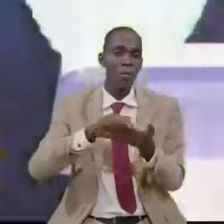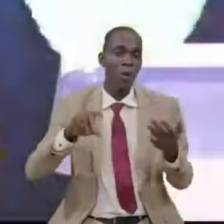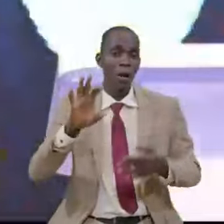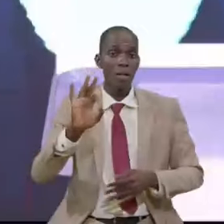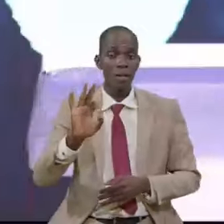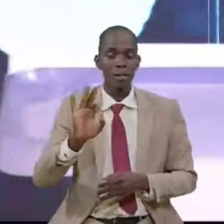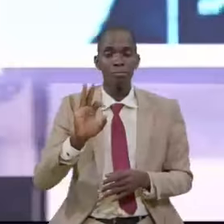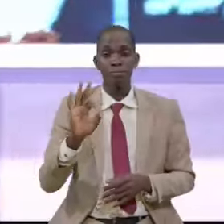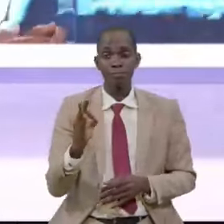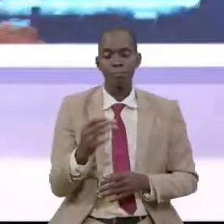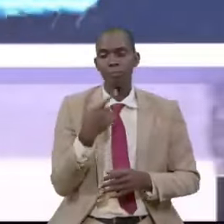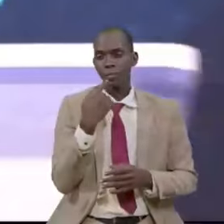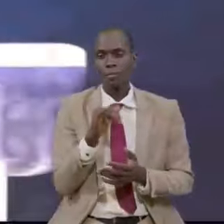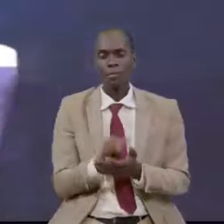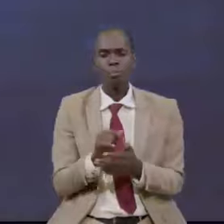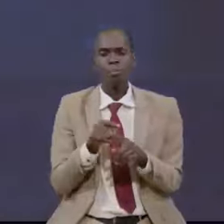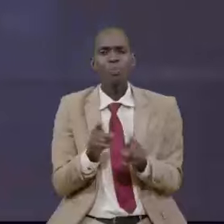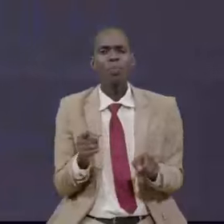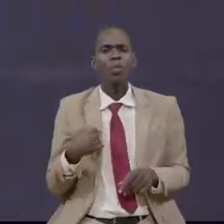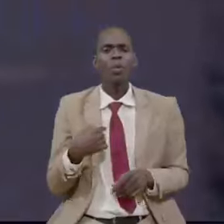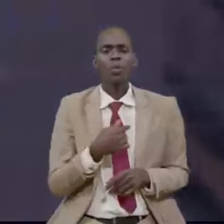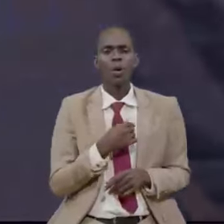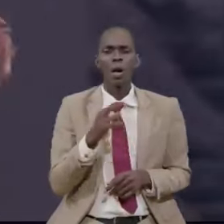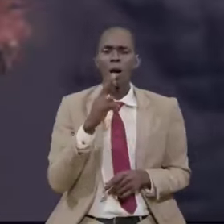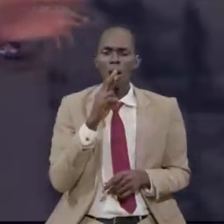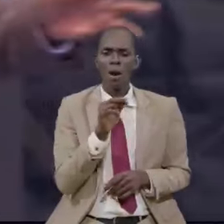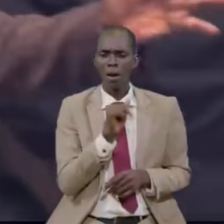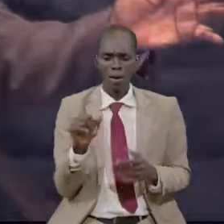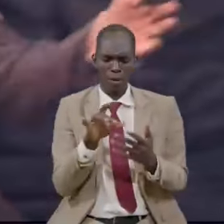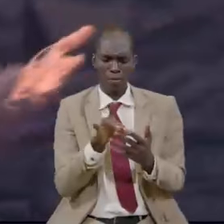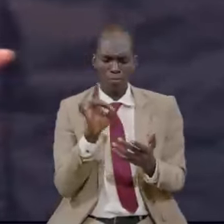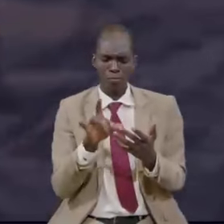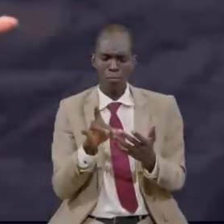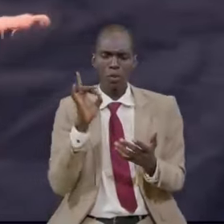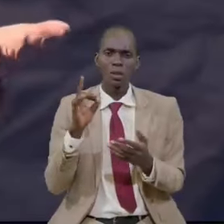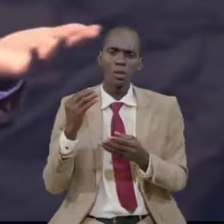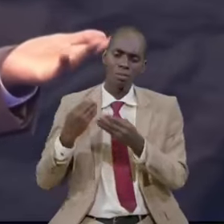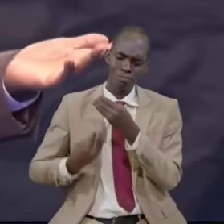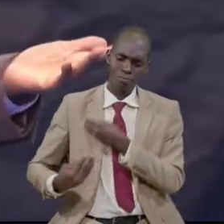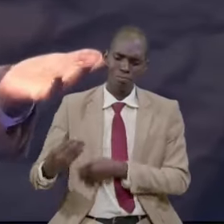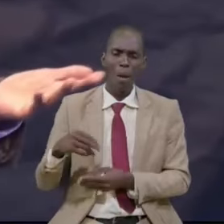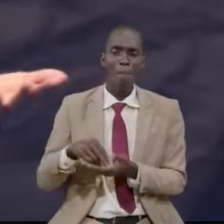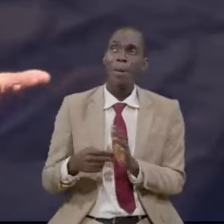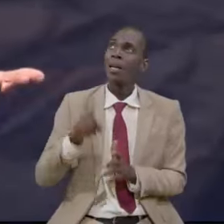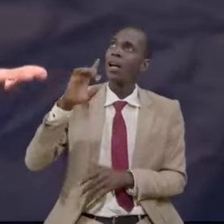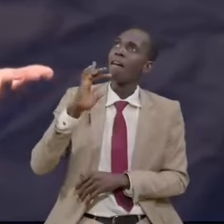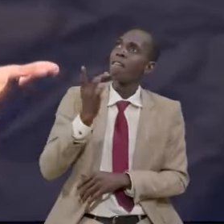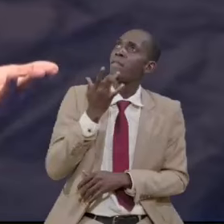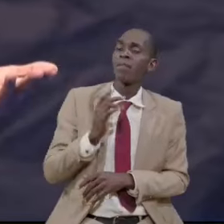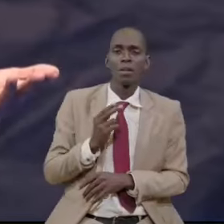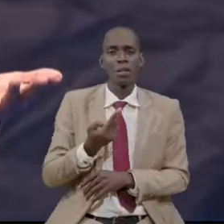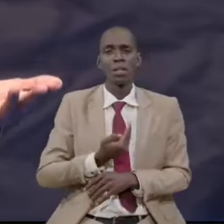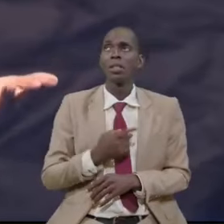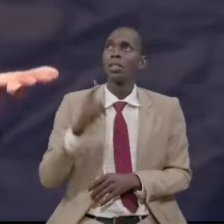are a chosen generation. He chooses us. The people who are not chosen, there was